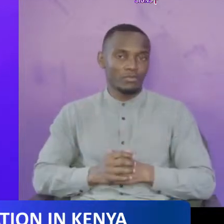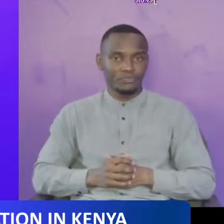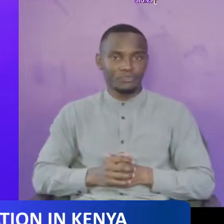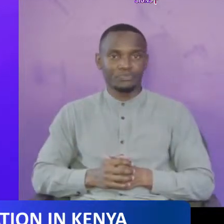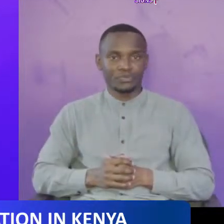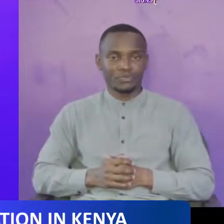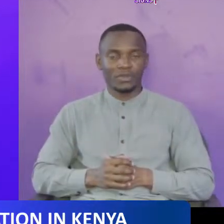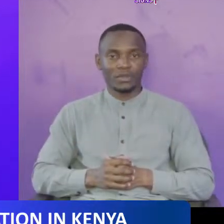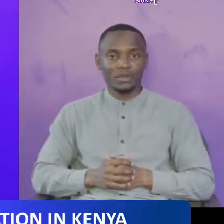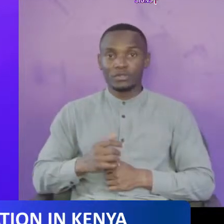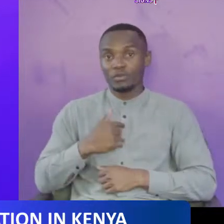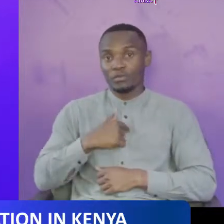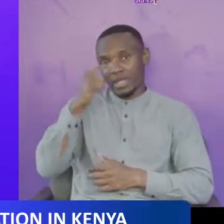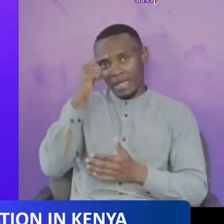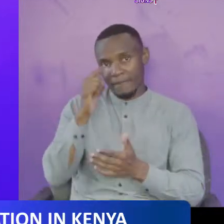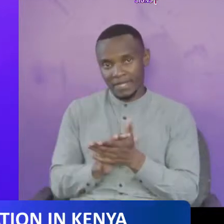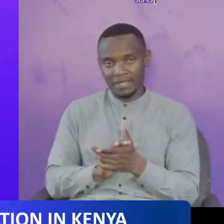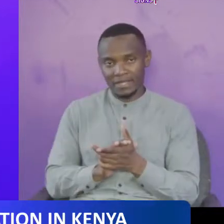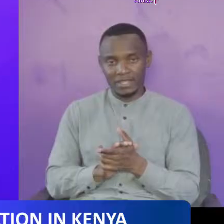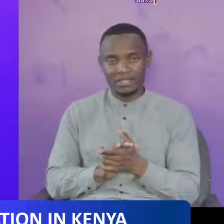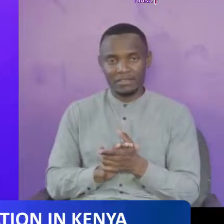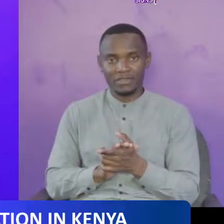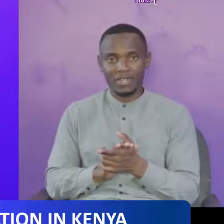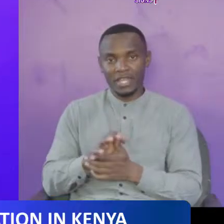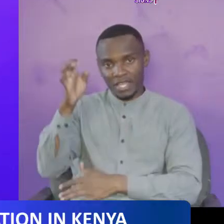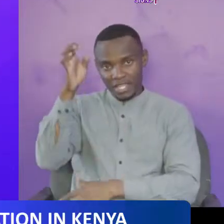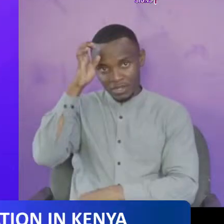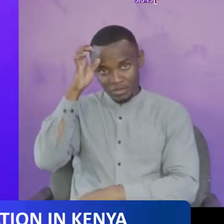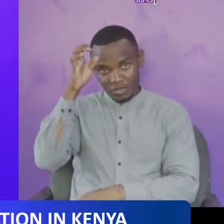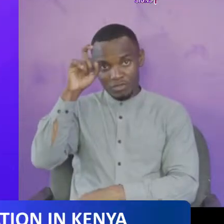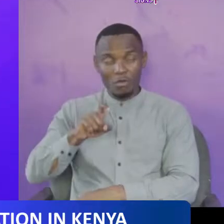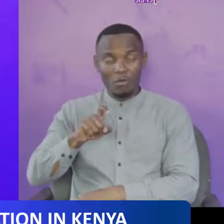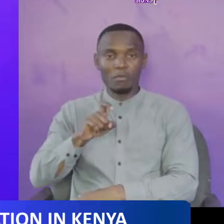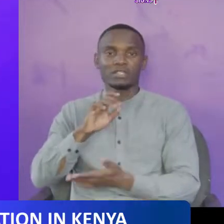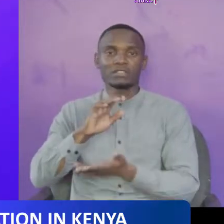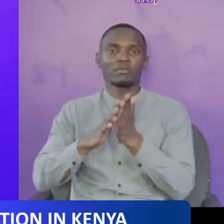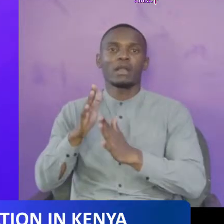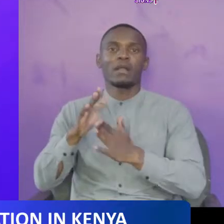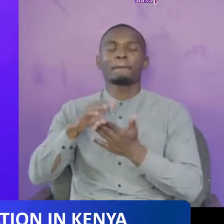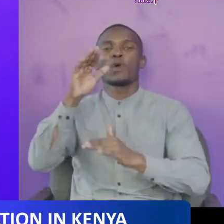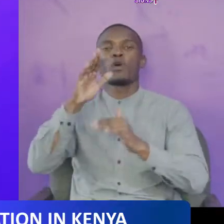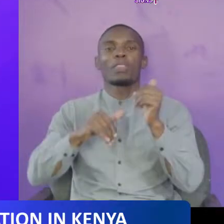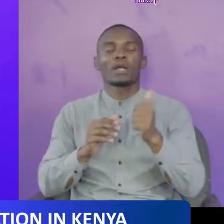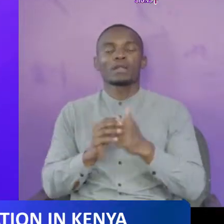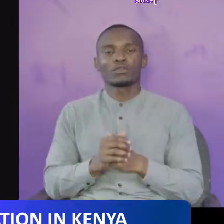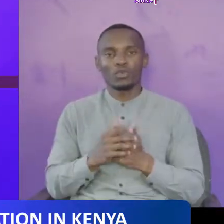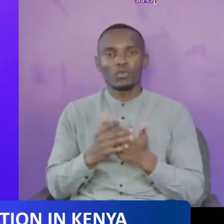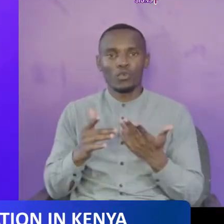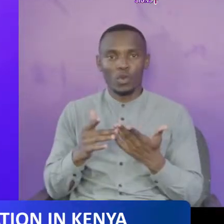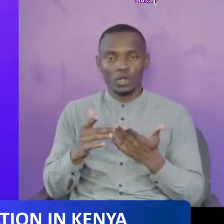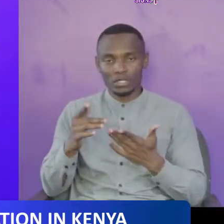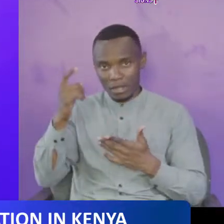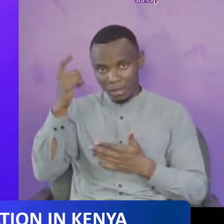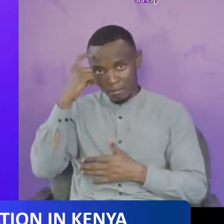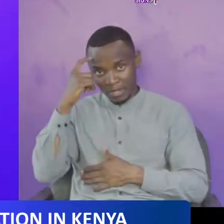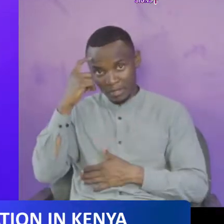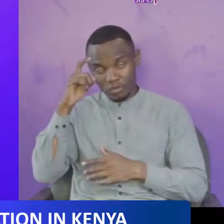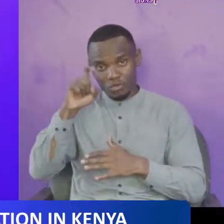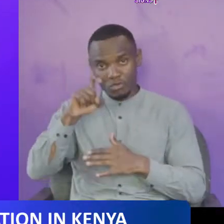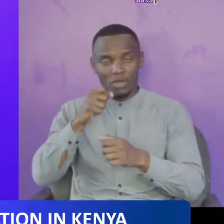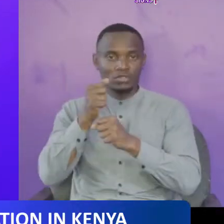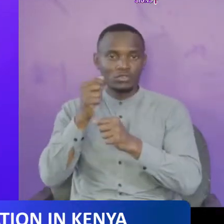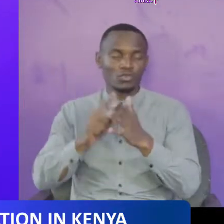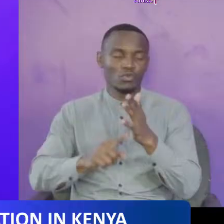than academic. It has to be more than a mental thing. It has to be also, you have to be holistic in the way you